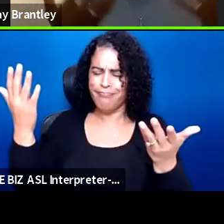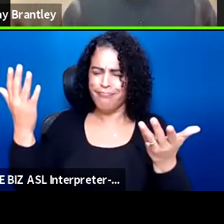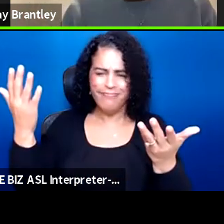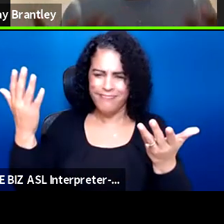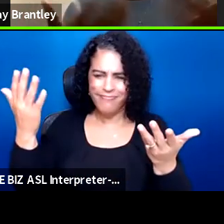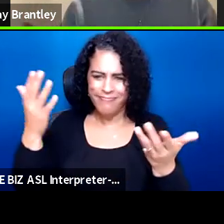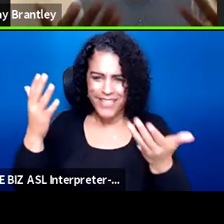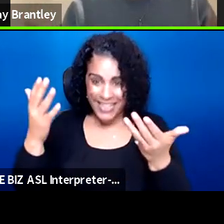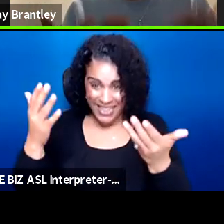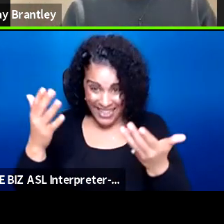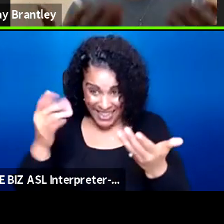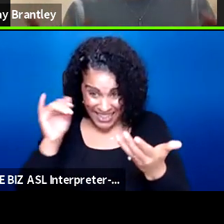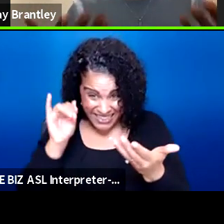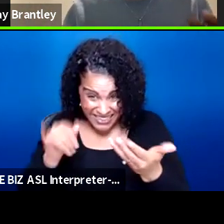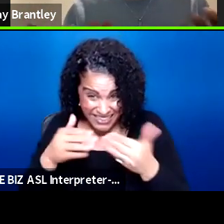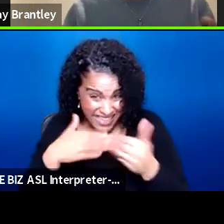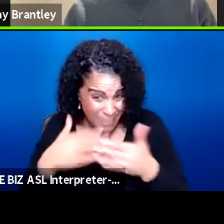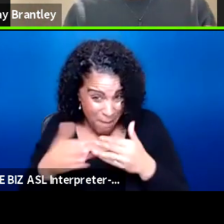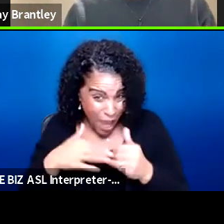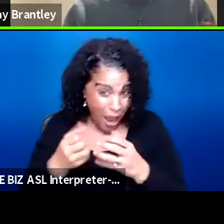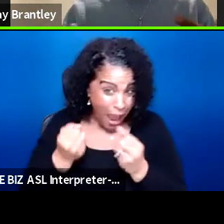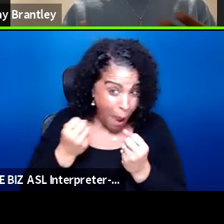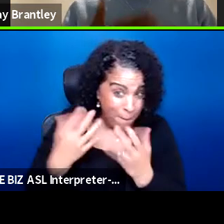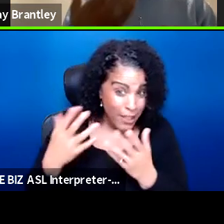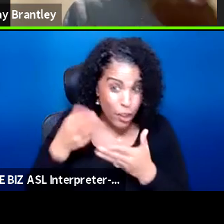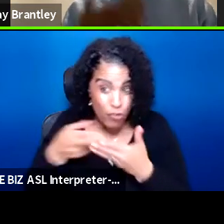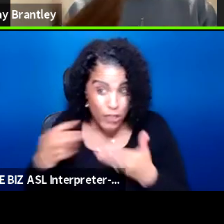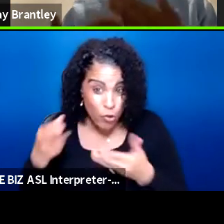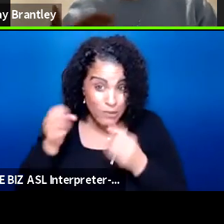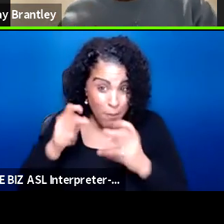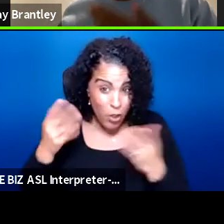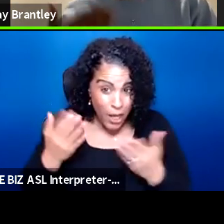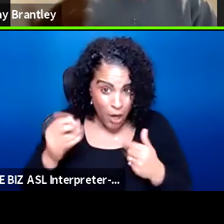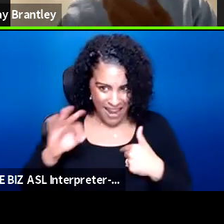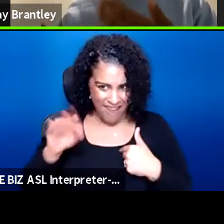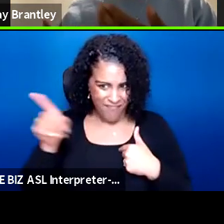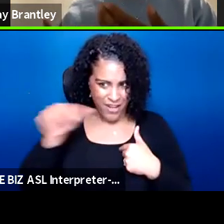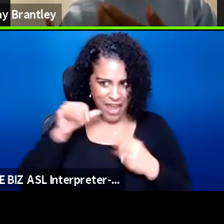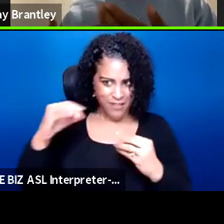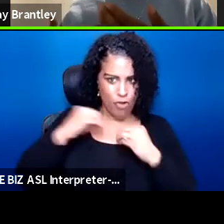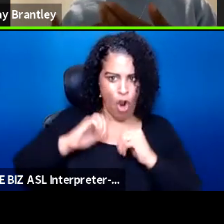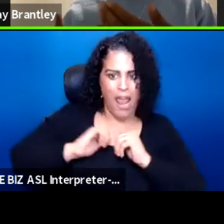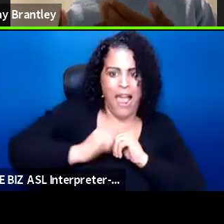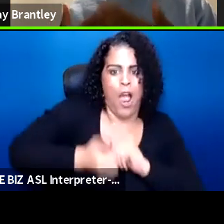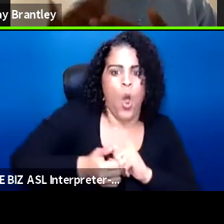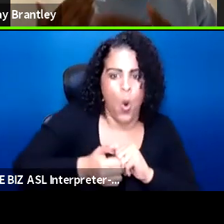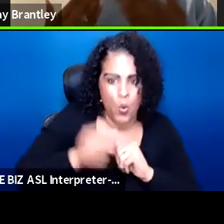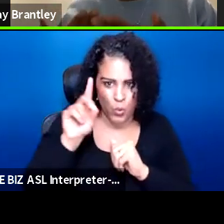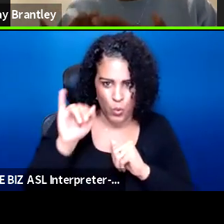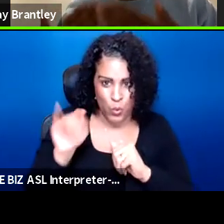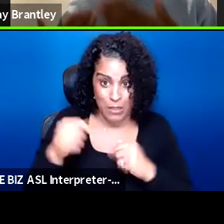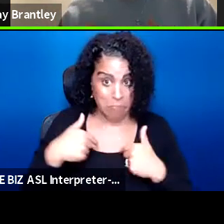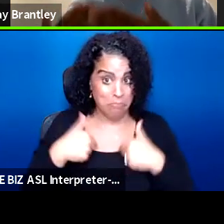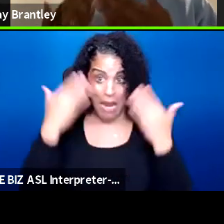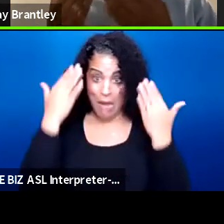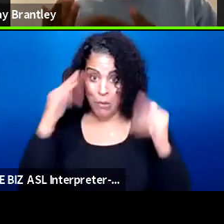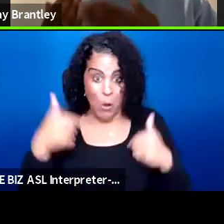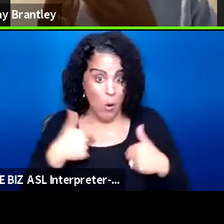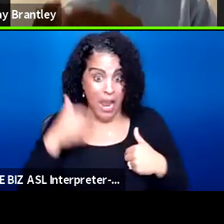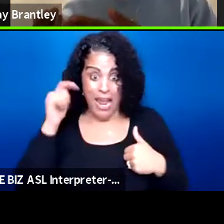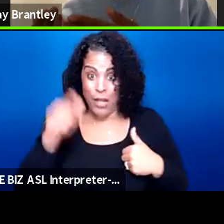does it matter yeah. how many resources and opportunities are here if I'm not being taught how to? I didn't even know that I had